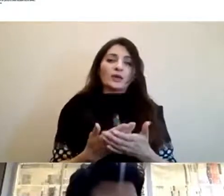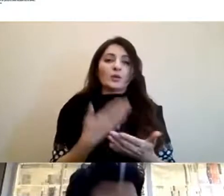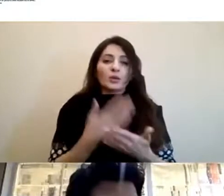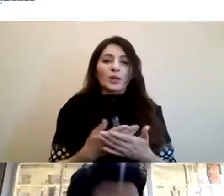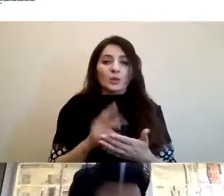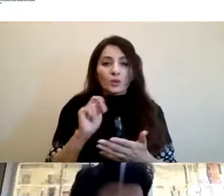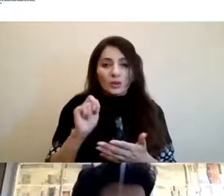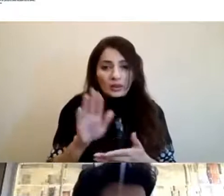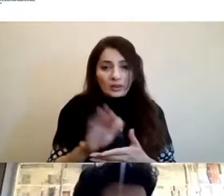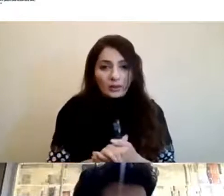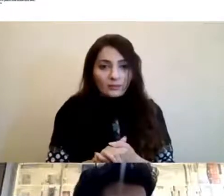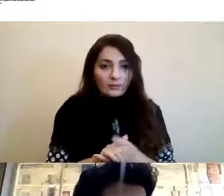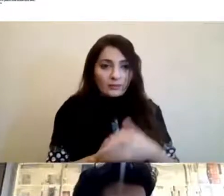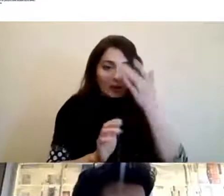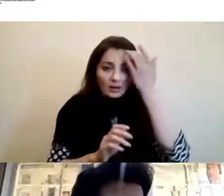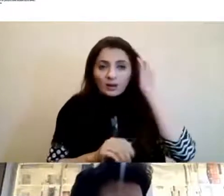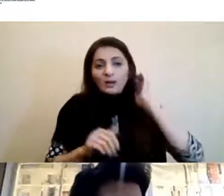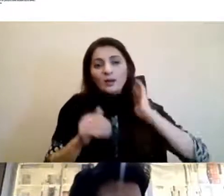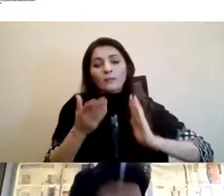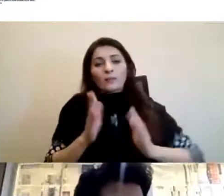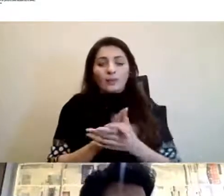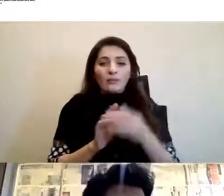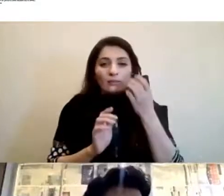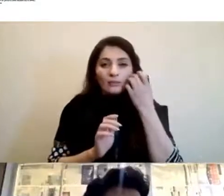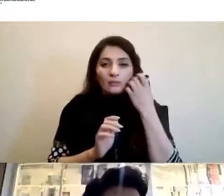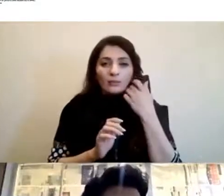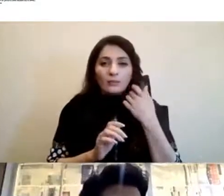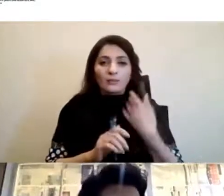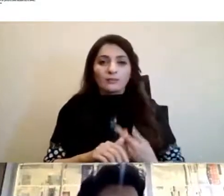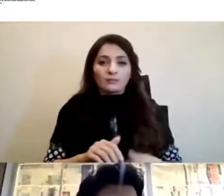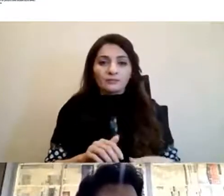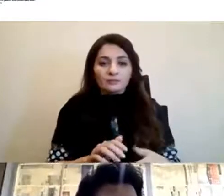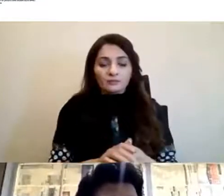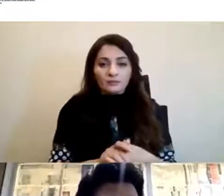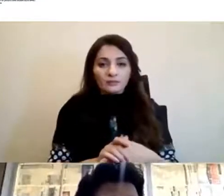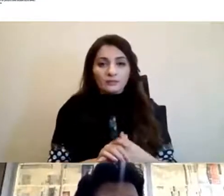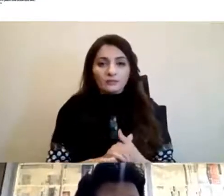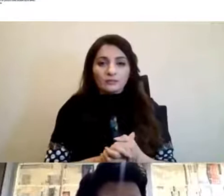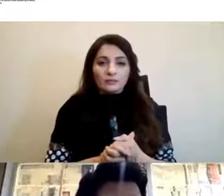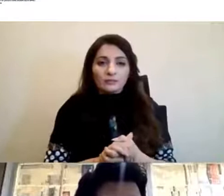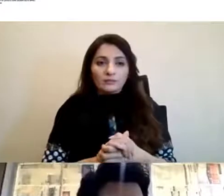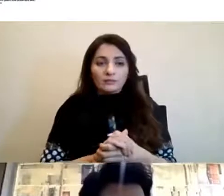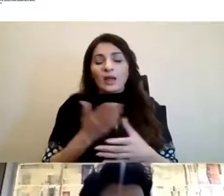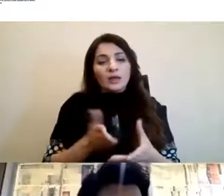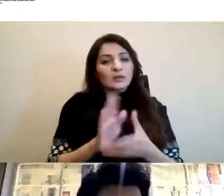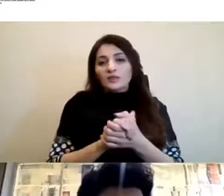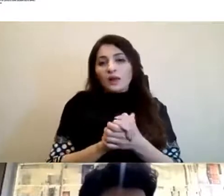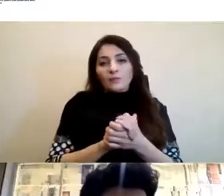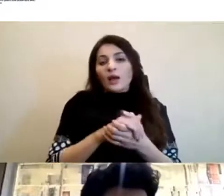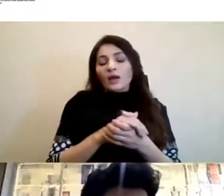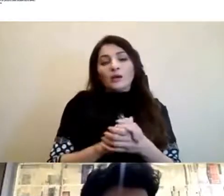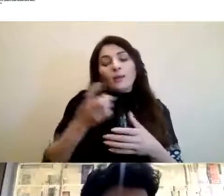in particular, the point you're making about some of these barriers being compounding, especially when it comes to affordability